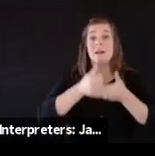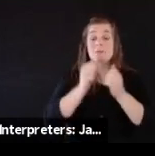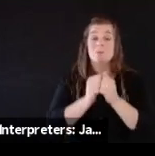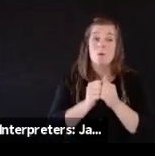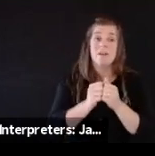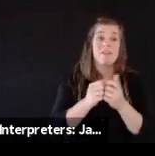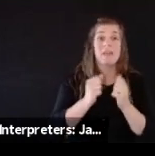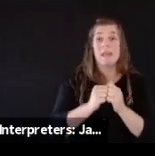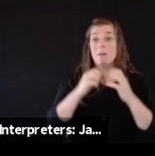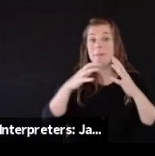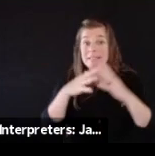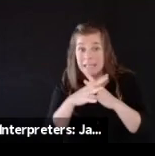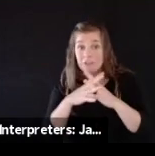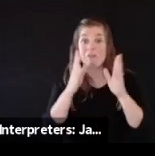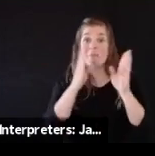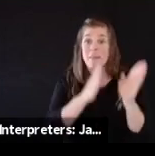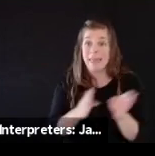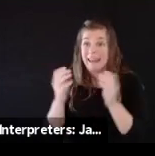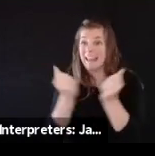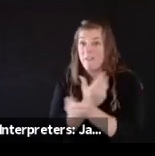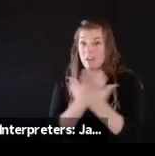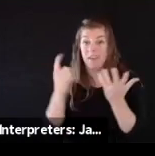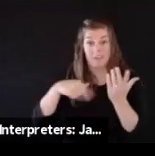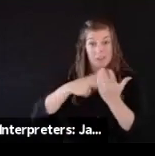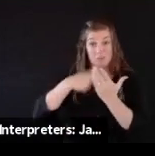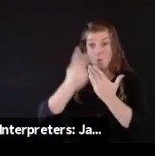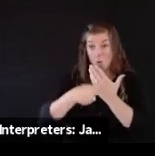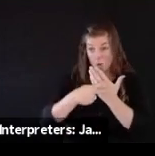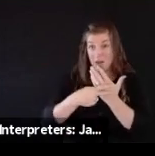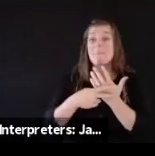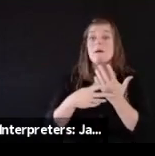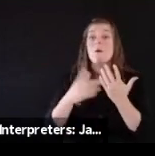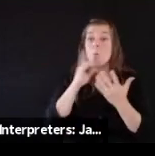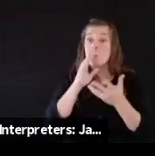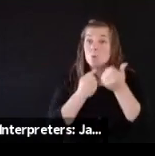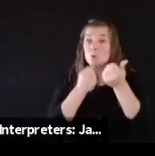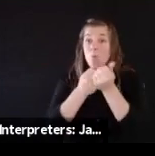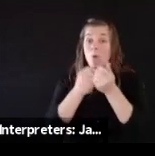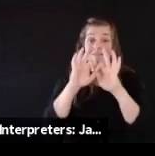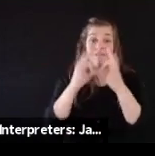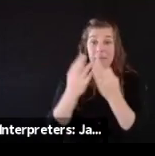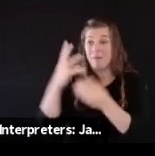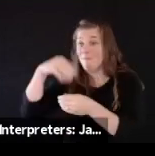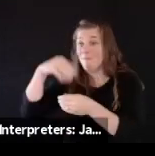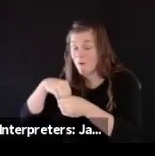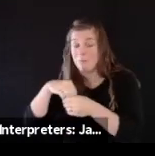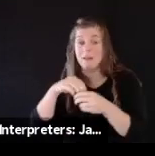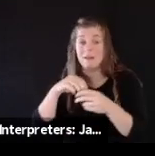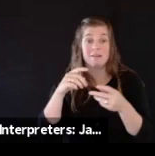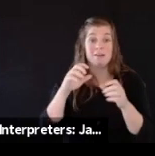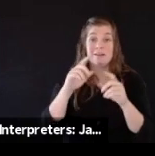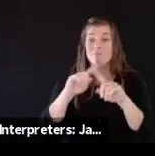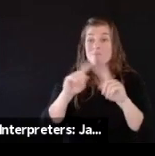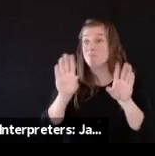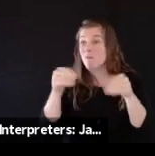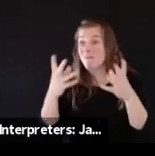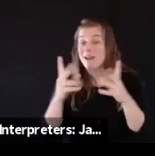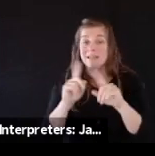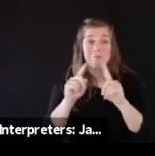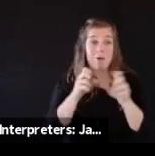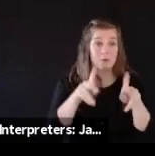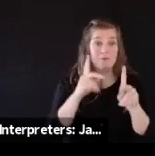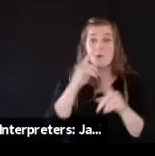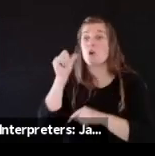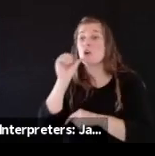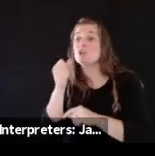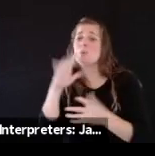and that's what this program does. Effective programs also support family involvement and provide opportunities for girls to connect with their cultural